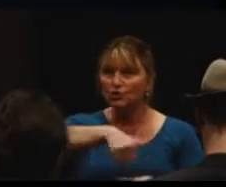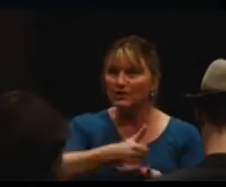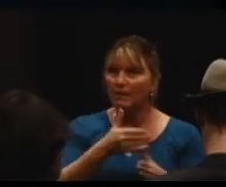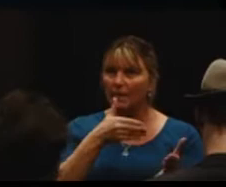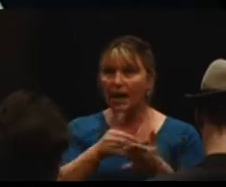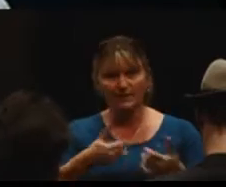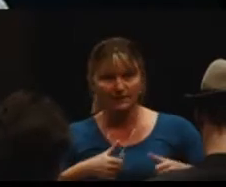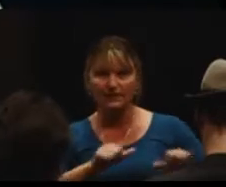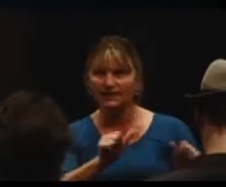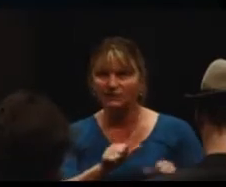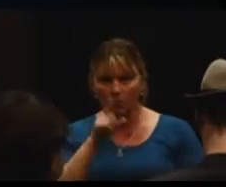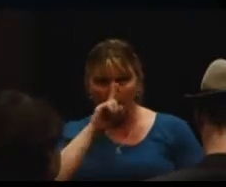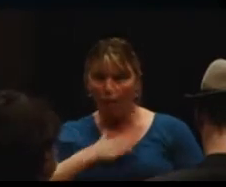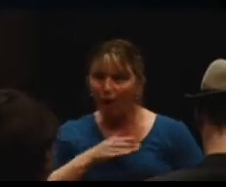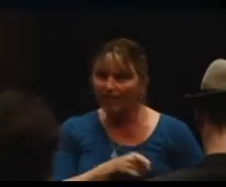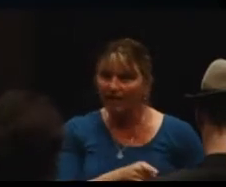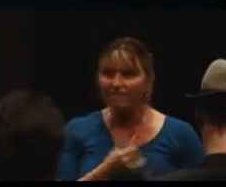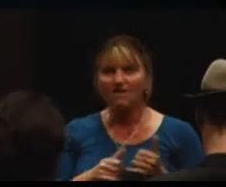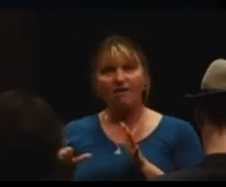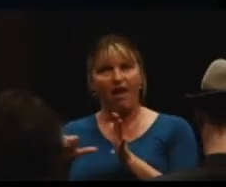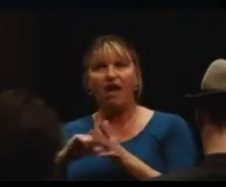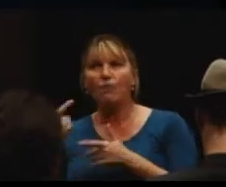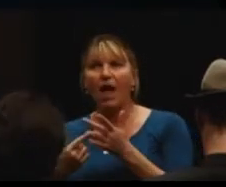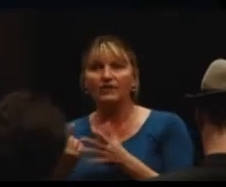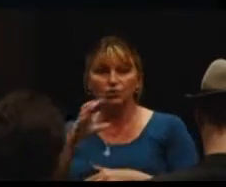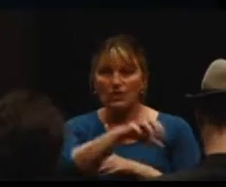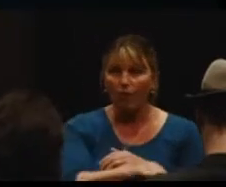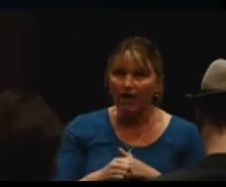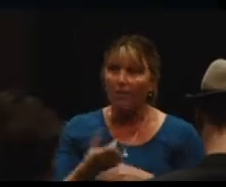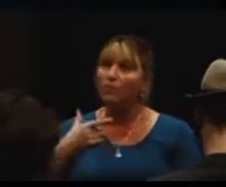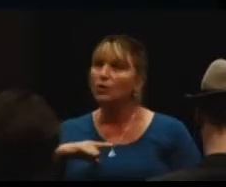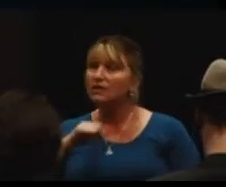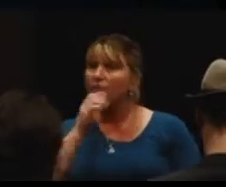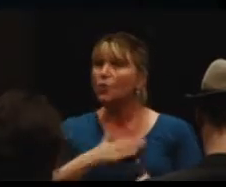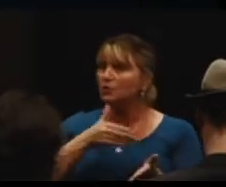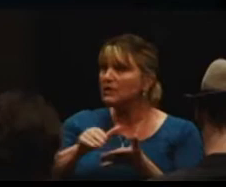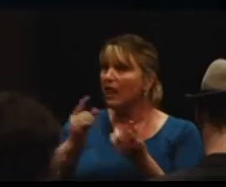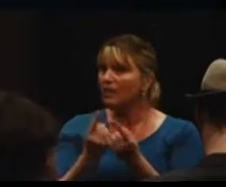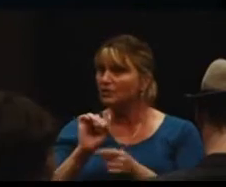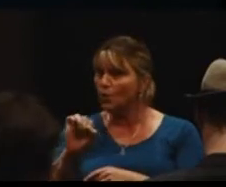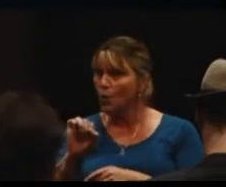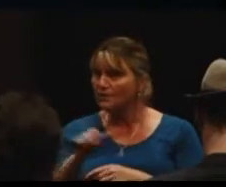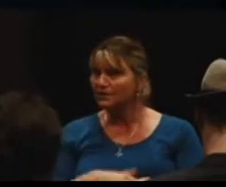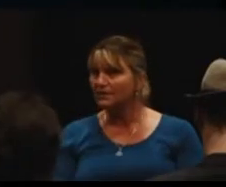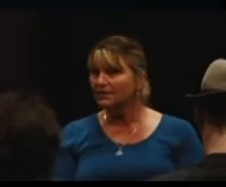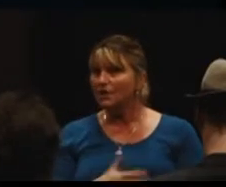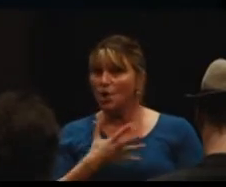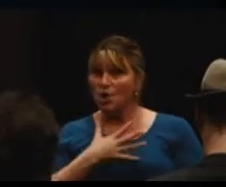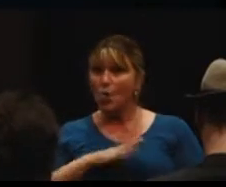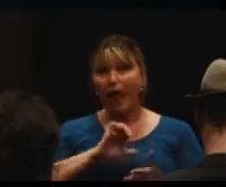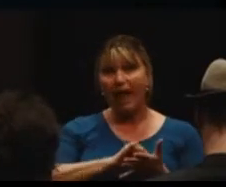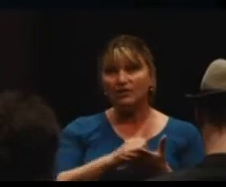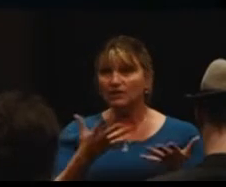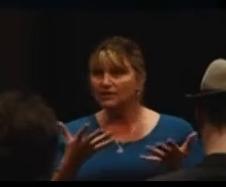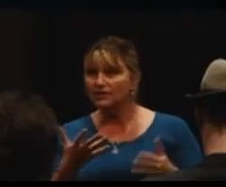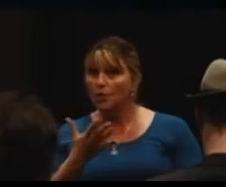It was a product that people liked. But it's very difficult for others to come in. Because if you want to sell your stuff, you want to advertise your